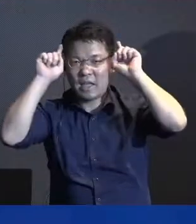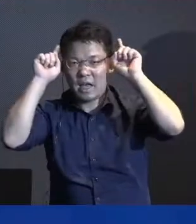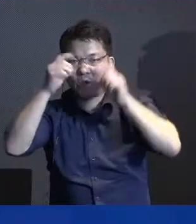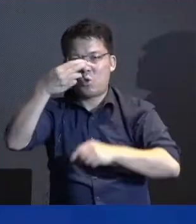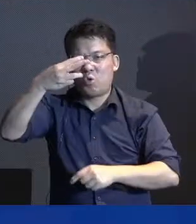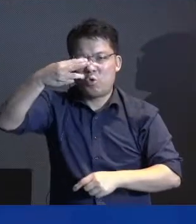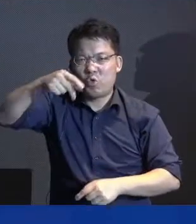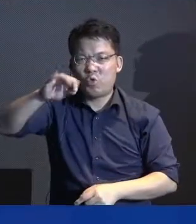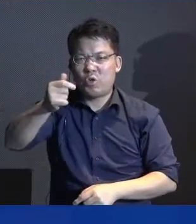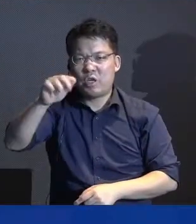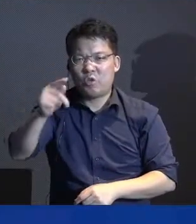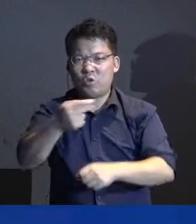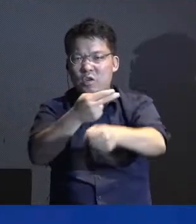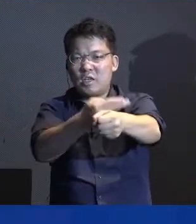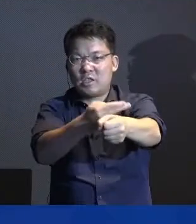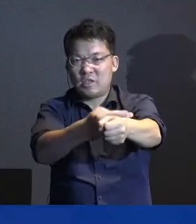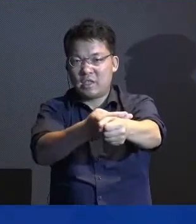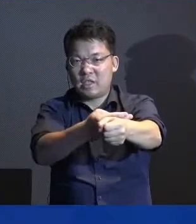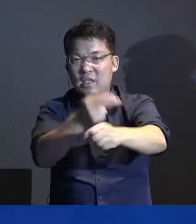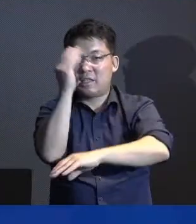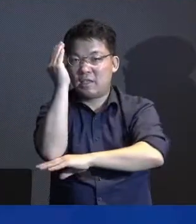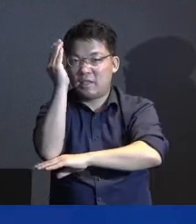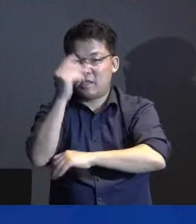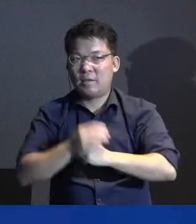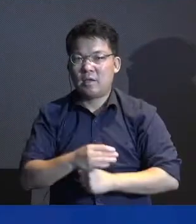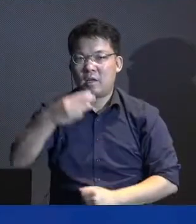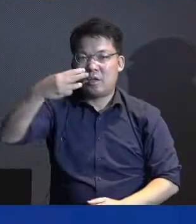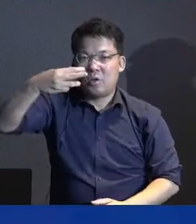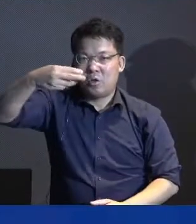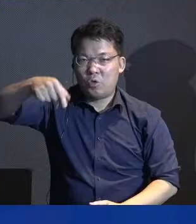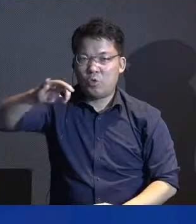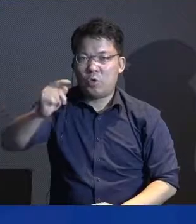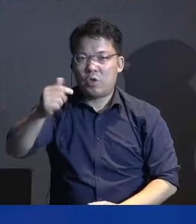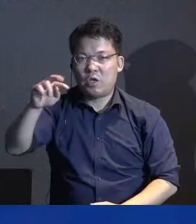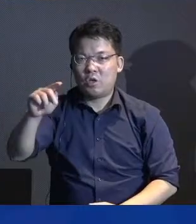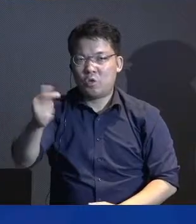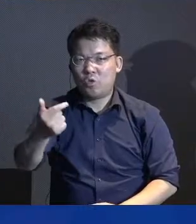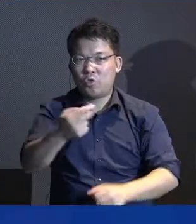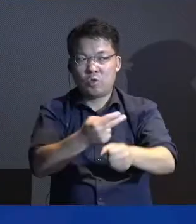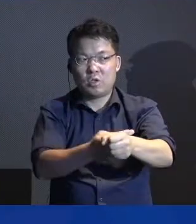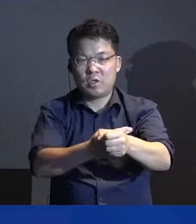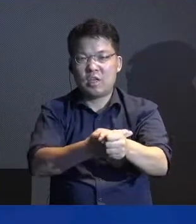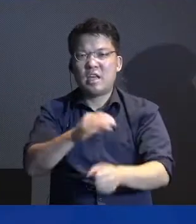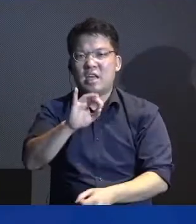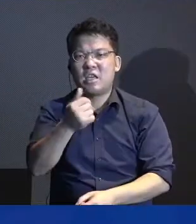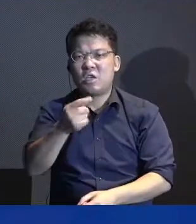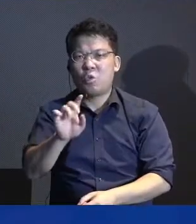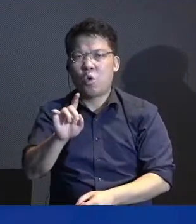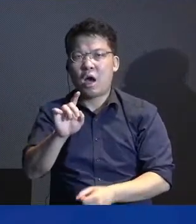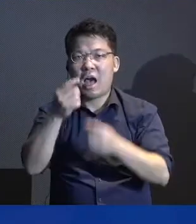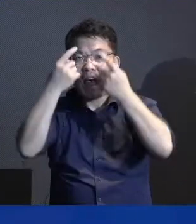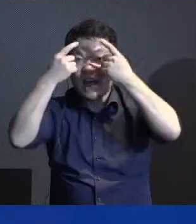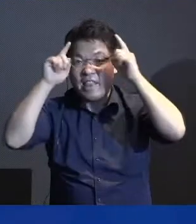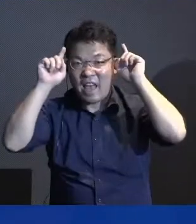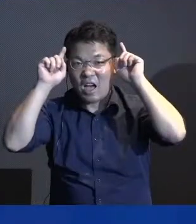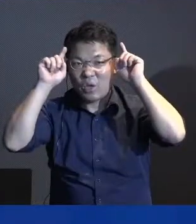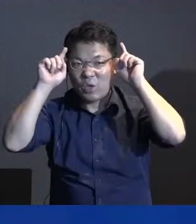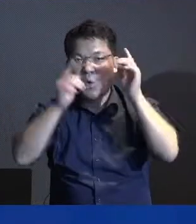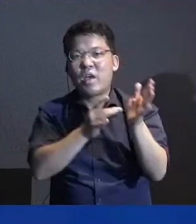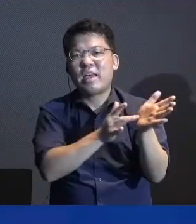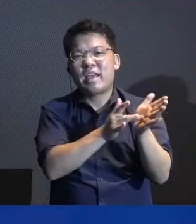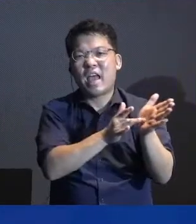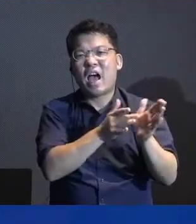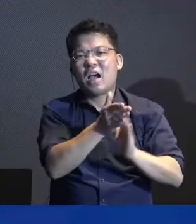University. Professor Ryu is a professor in the College of Pharmacy at Ewha Women University and also serves as the president